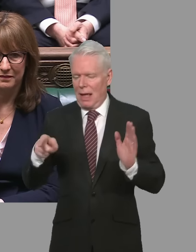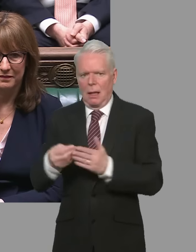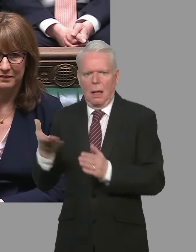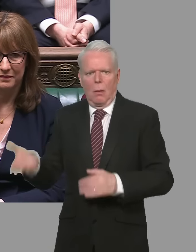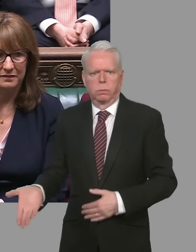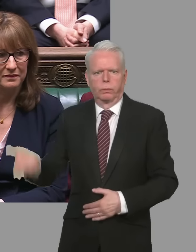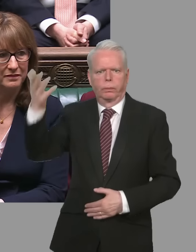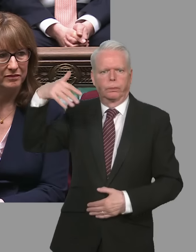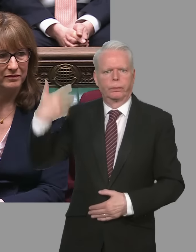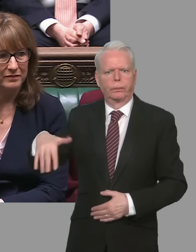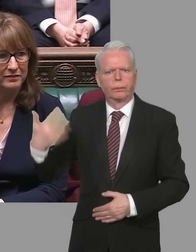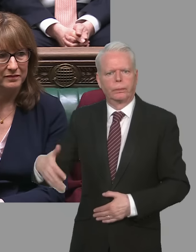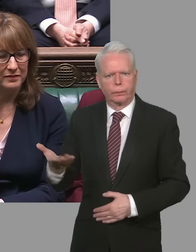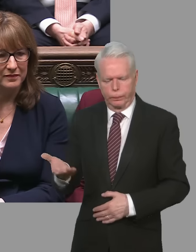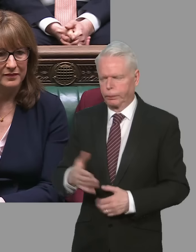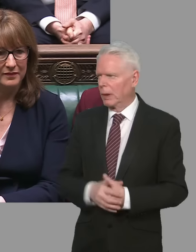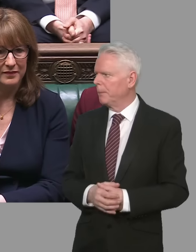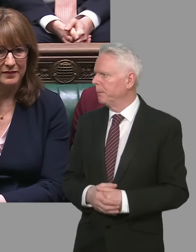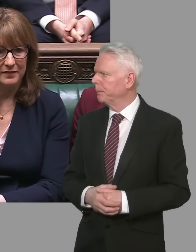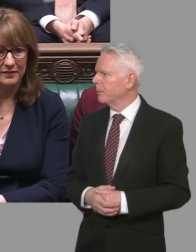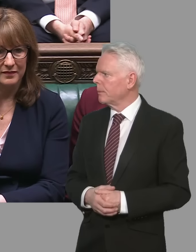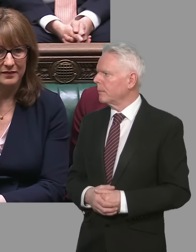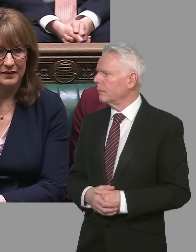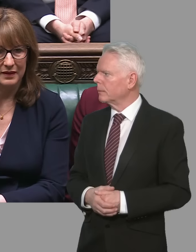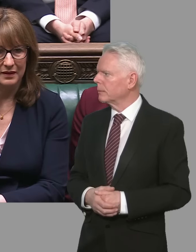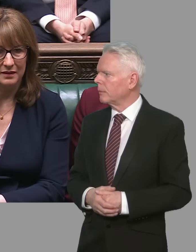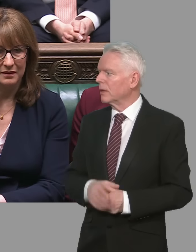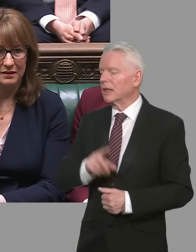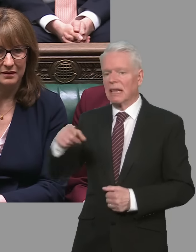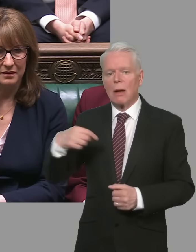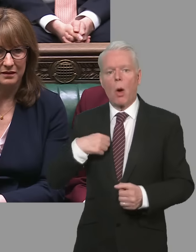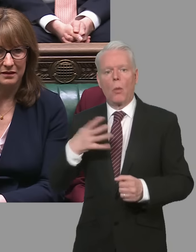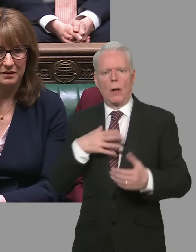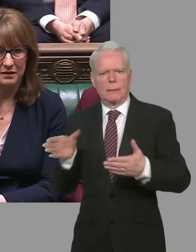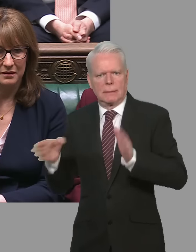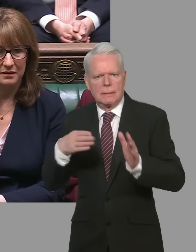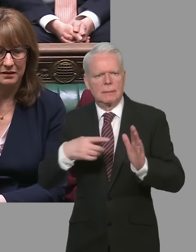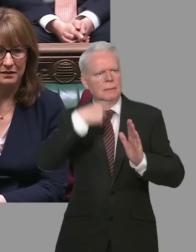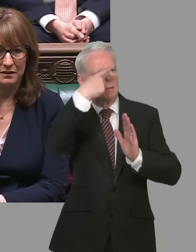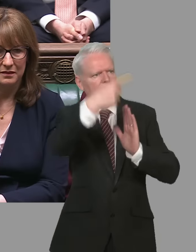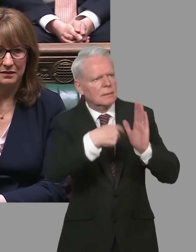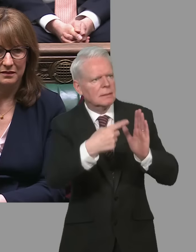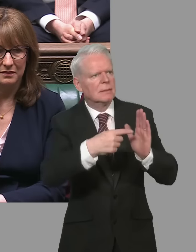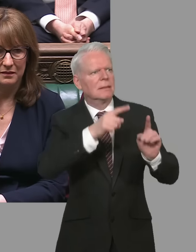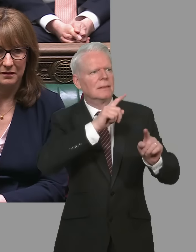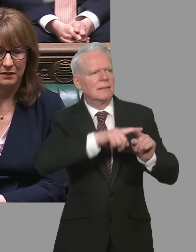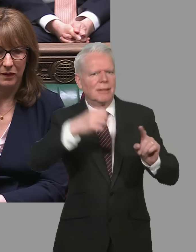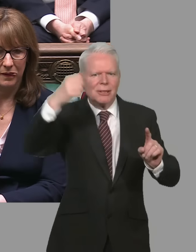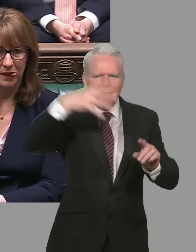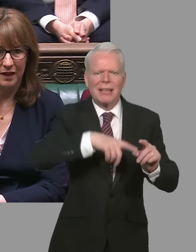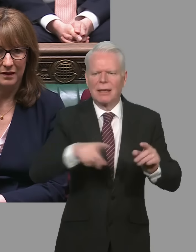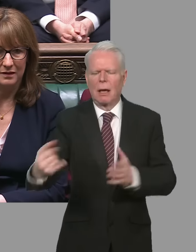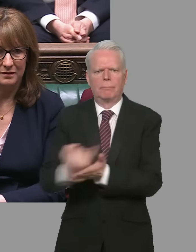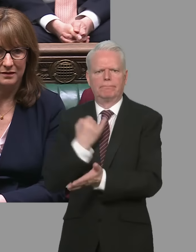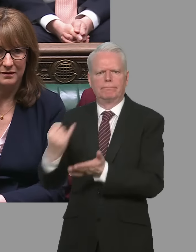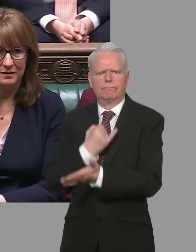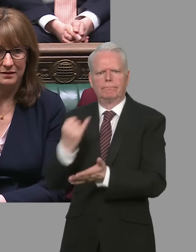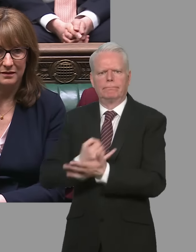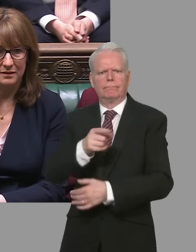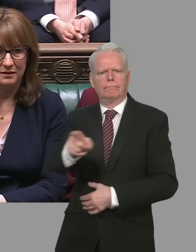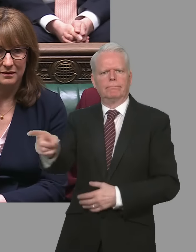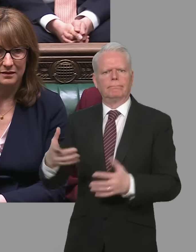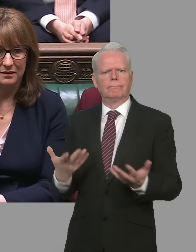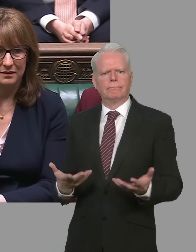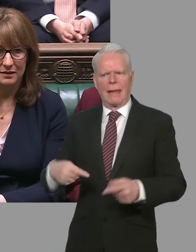senior figures in 22 said this: it's investment in nuclear and renewables that will reduce our dependence on fossil fuels